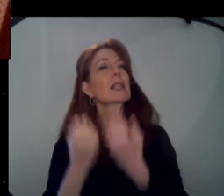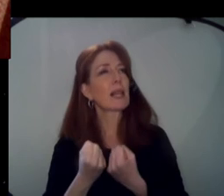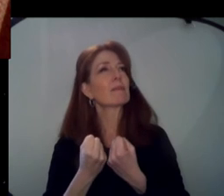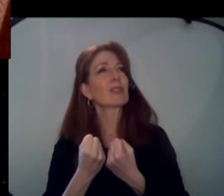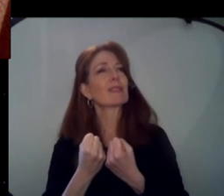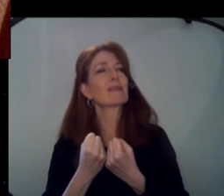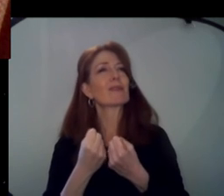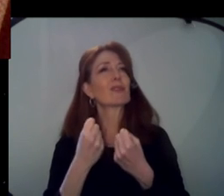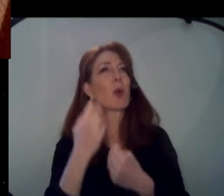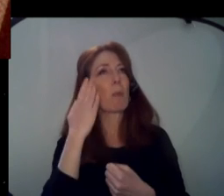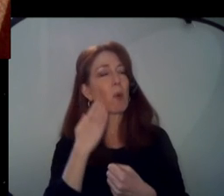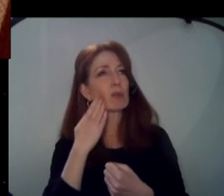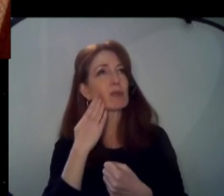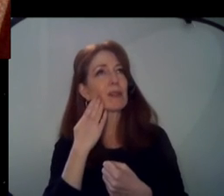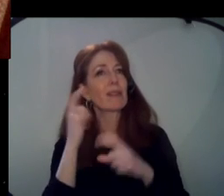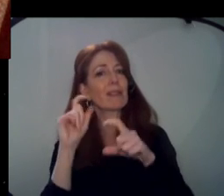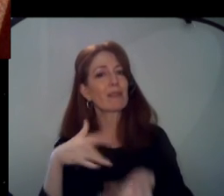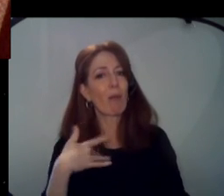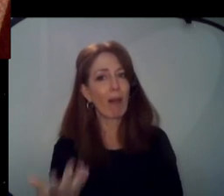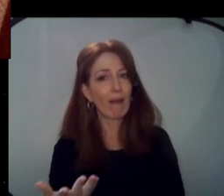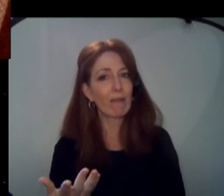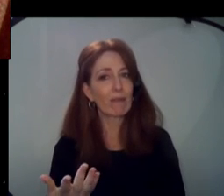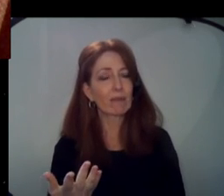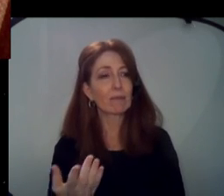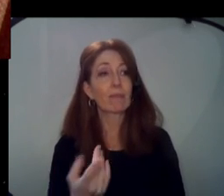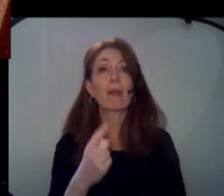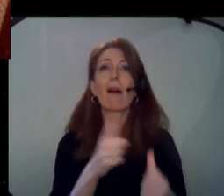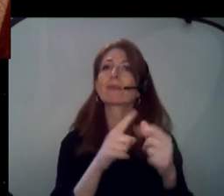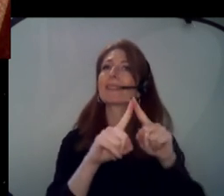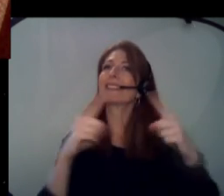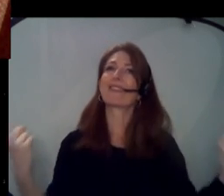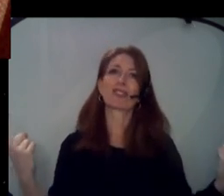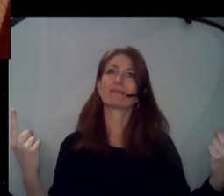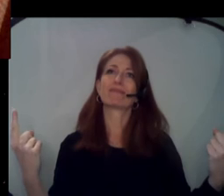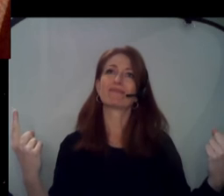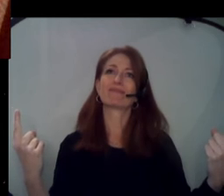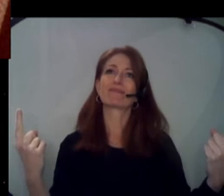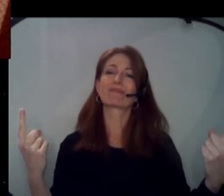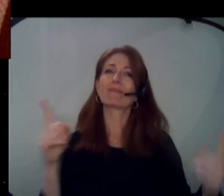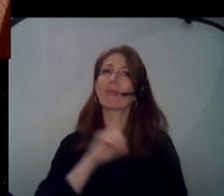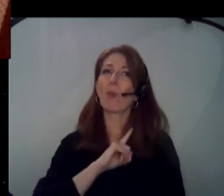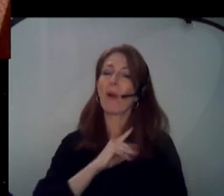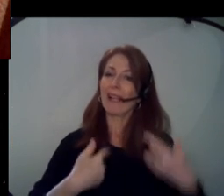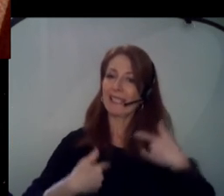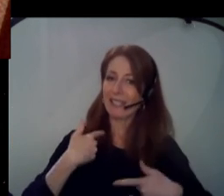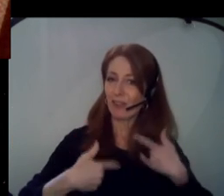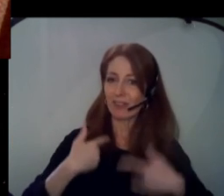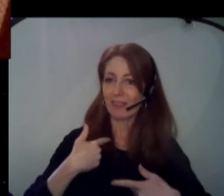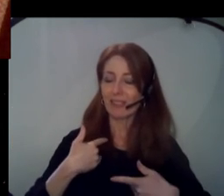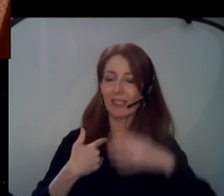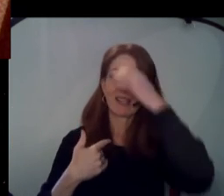portraiture, still life, for example. Where Artemisia is so interesting and innovative is that